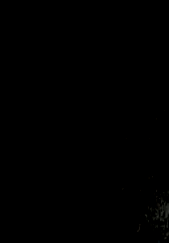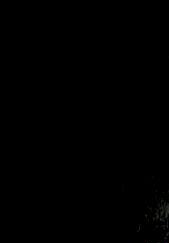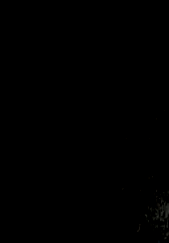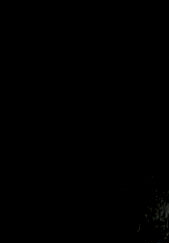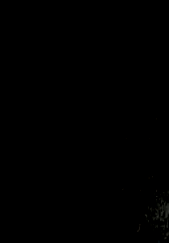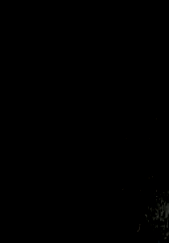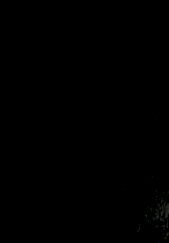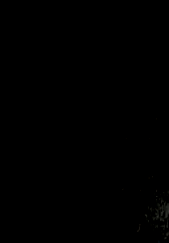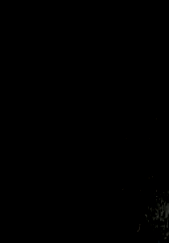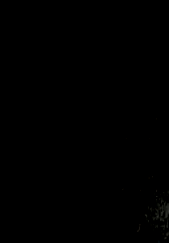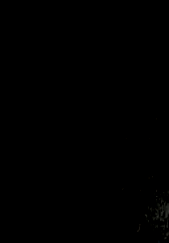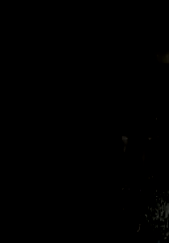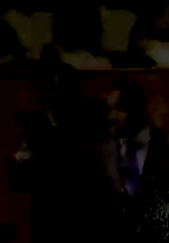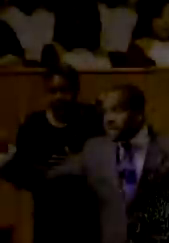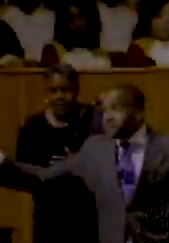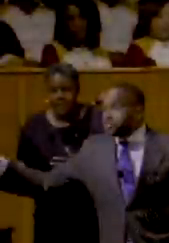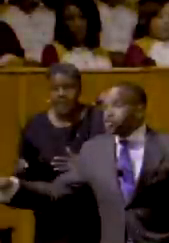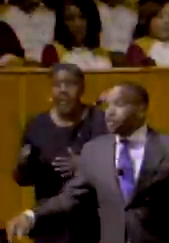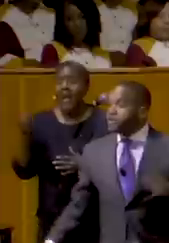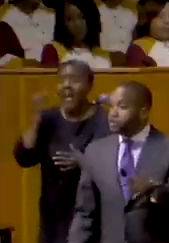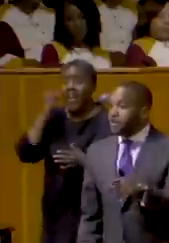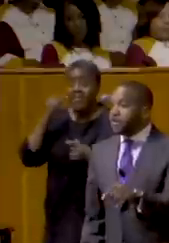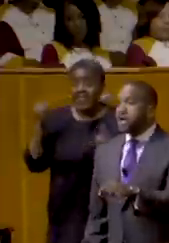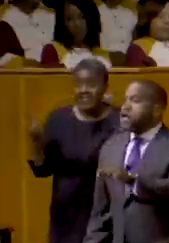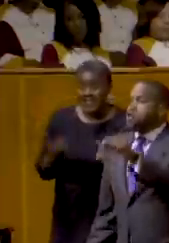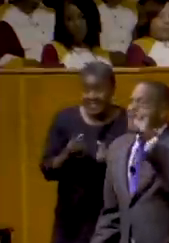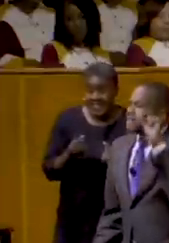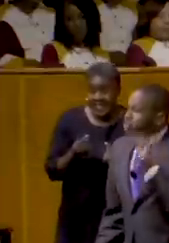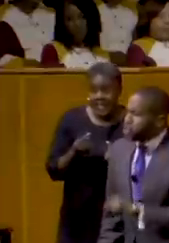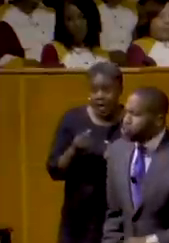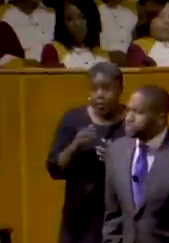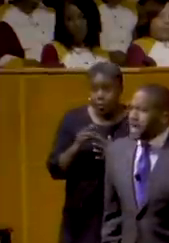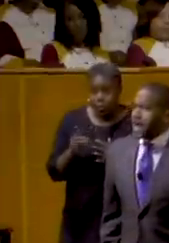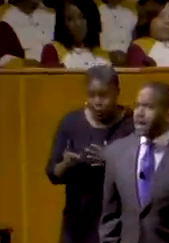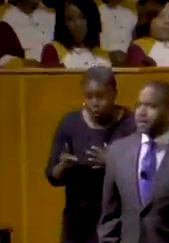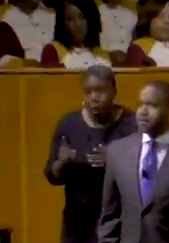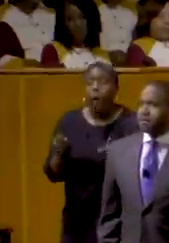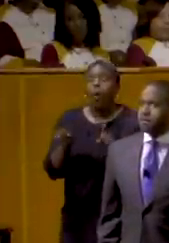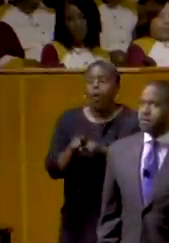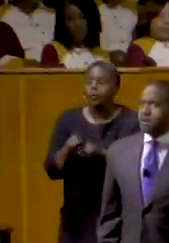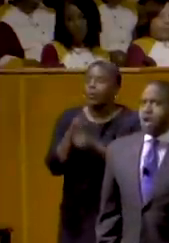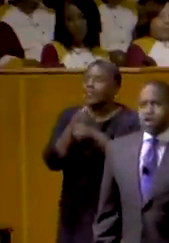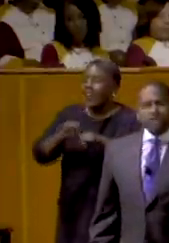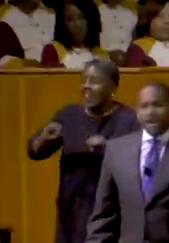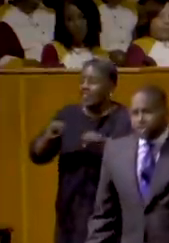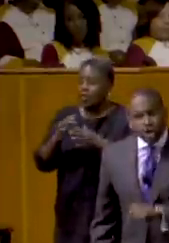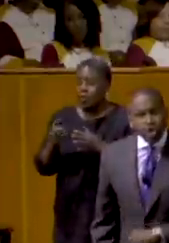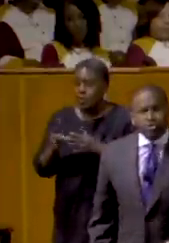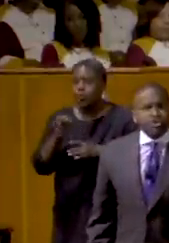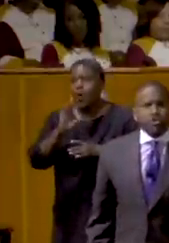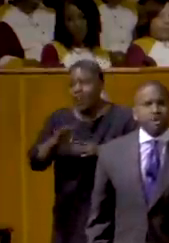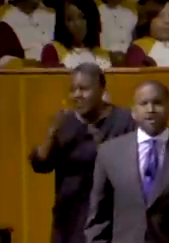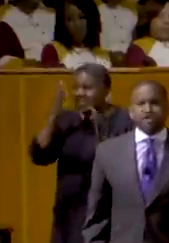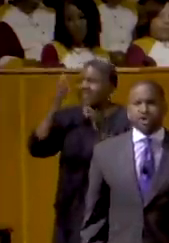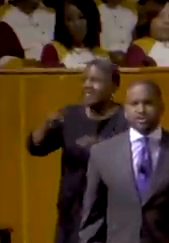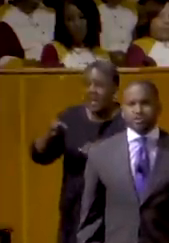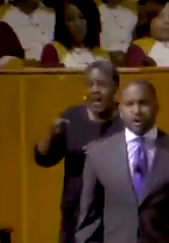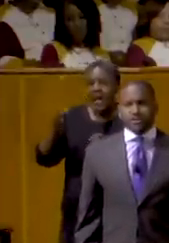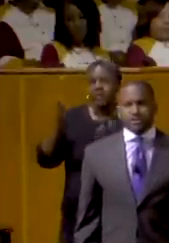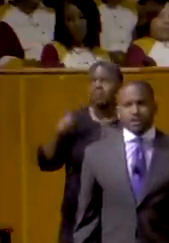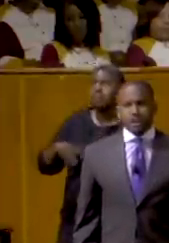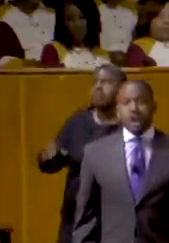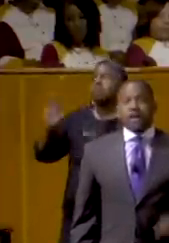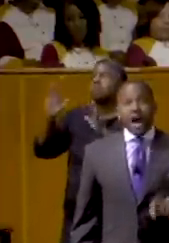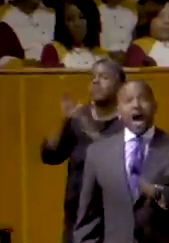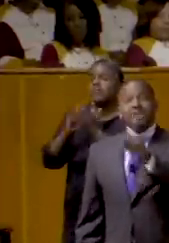choice. If sin is a choice, so is salvation. You got to choose God. You've got to choose to surrender to Jesus